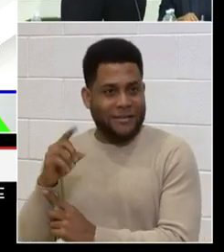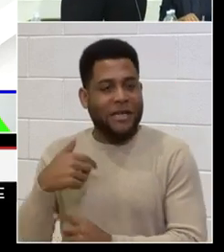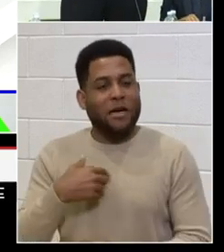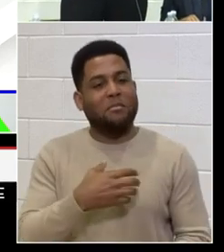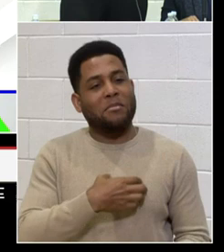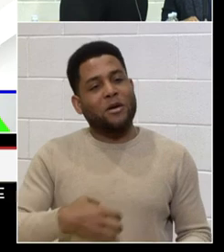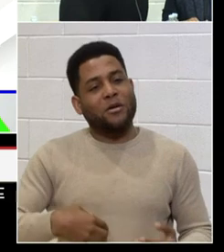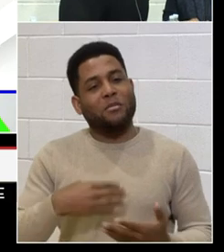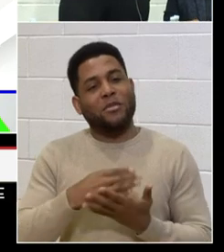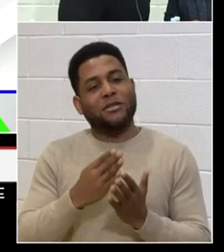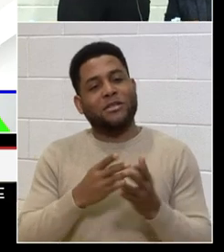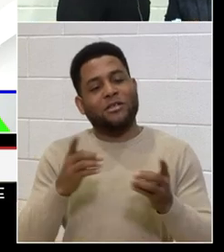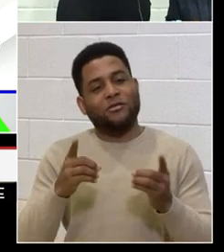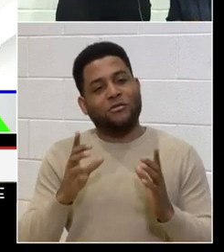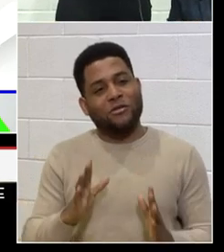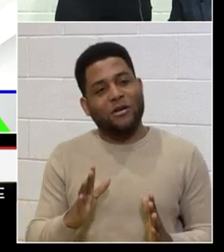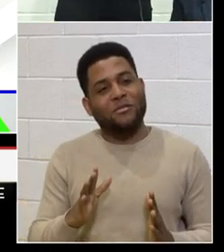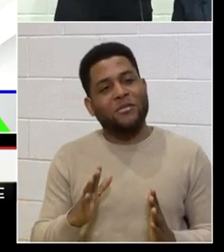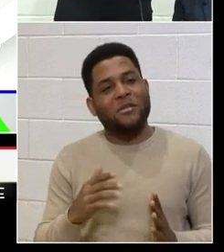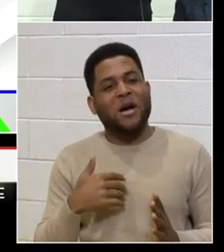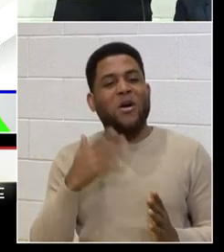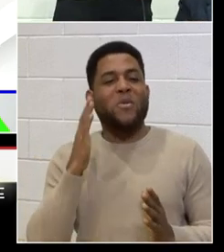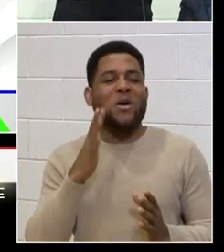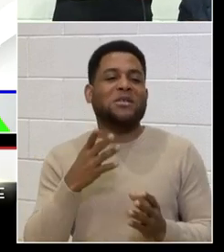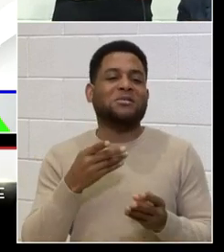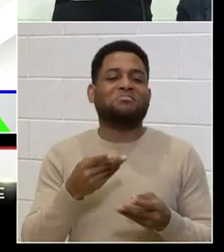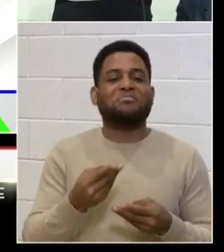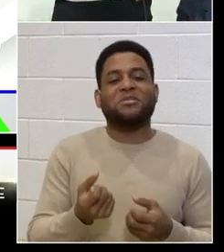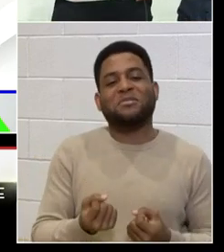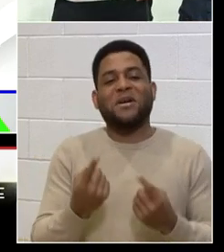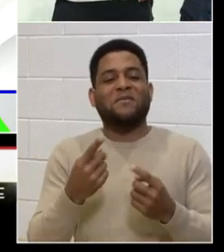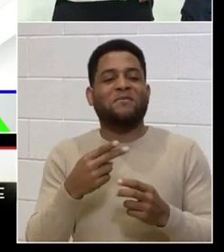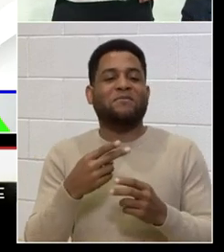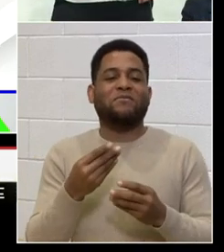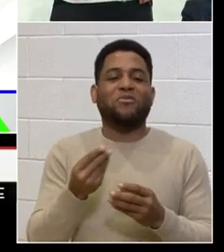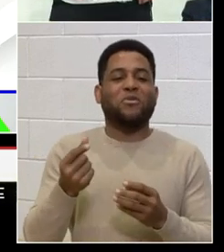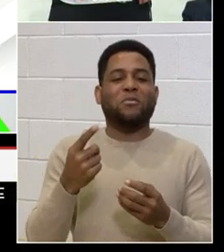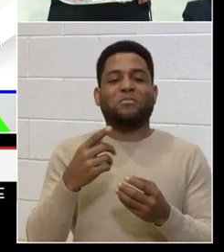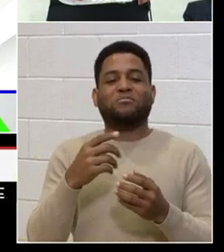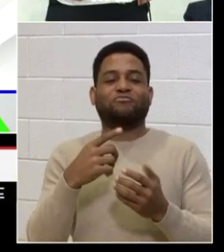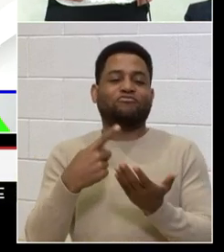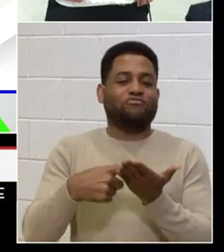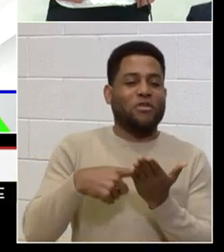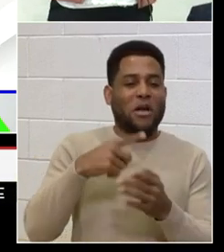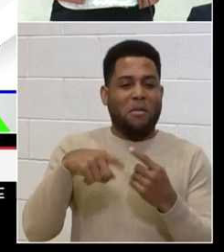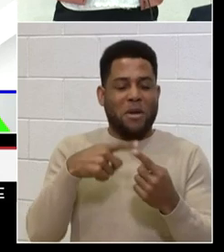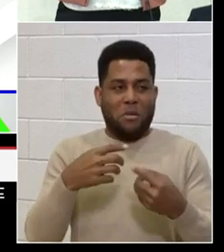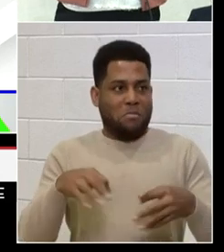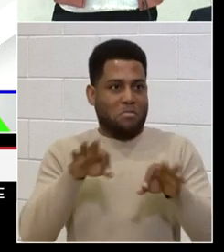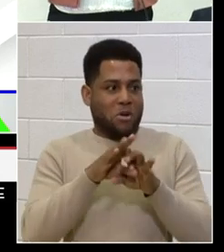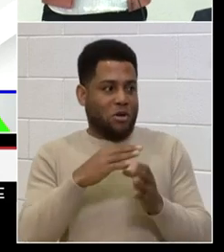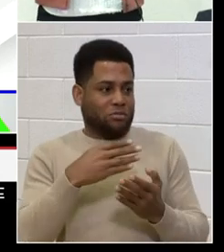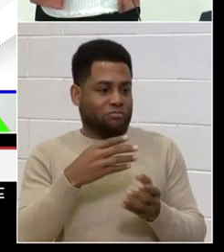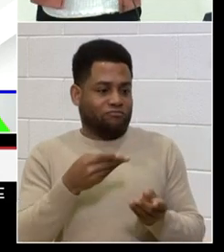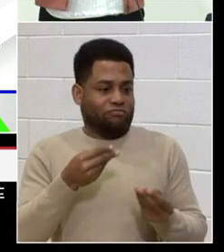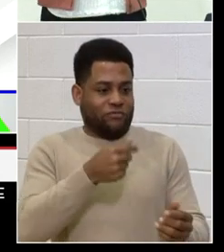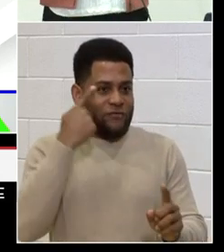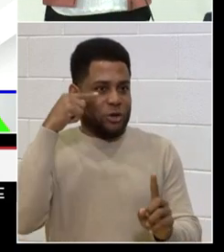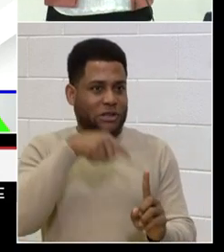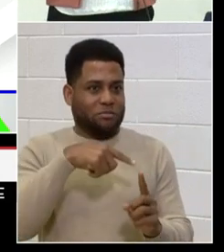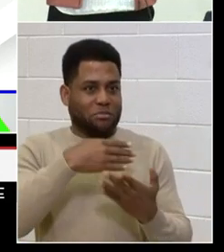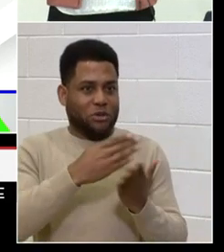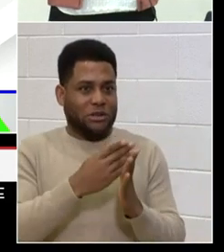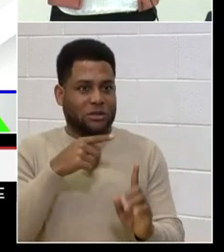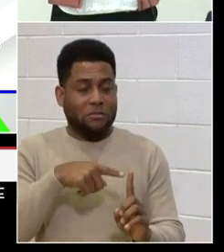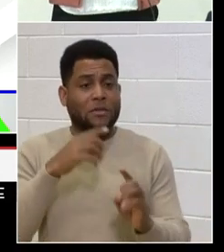spend a few minutes talking to you about some of the key investments that are in this year's budget. First, in the area of education, we have over $2